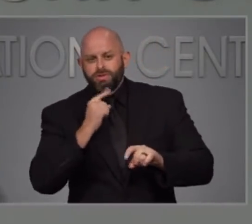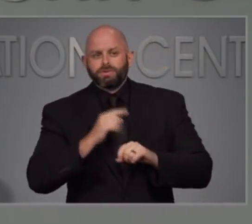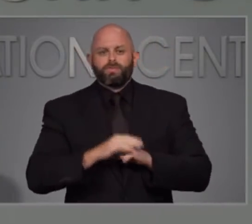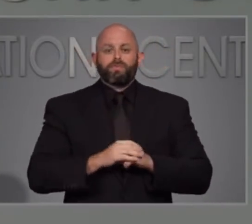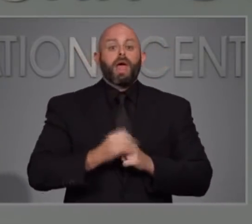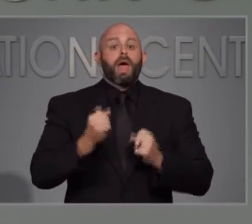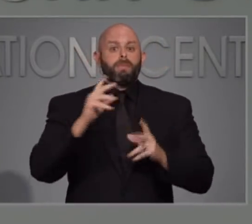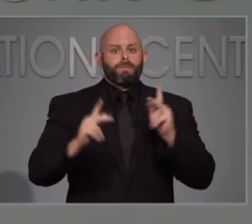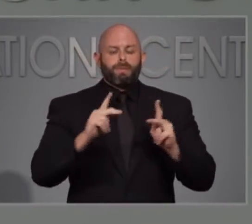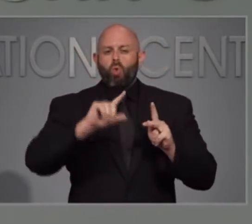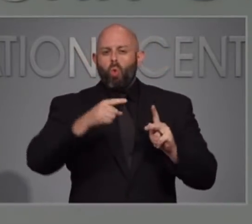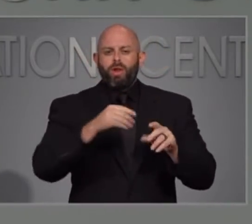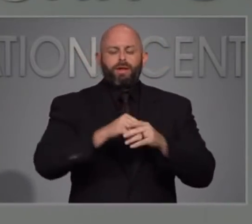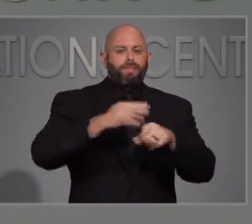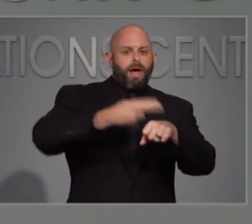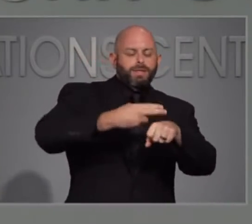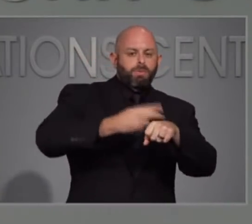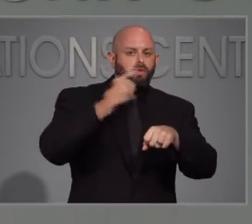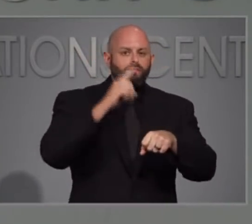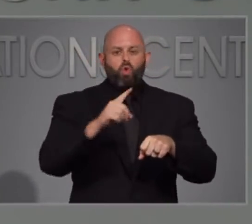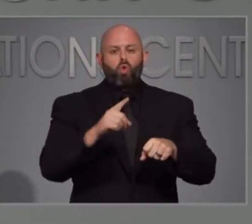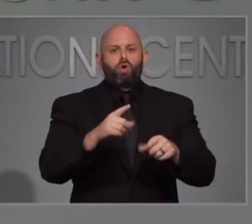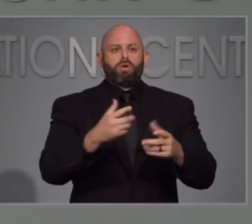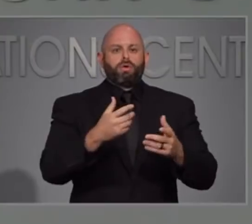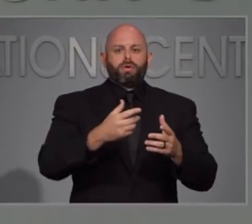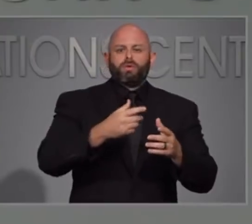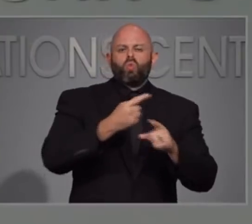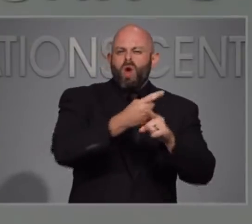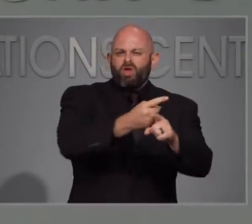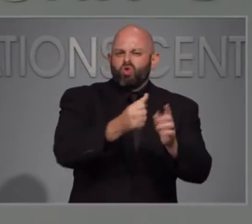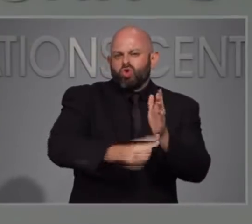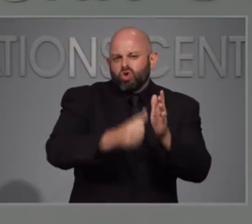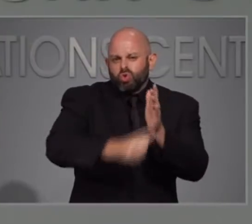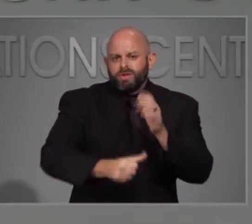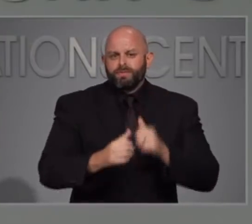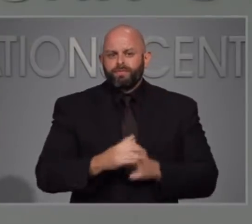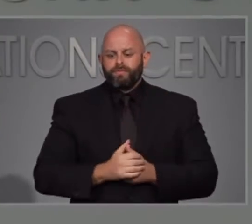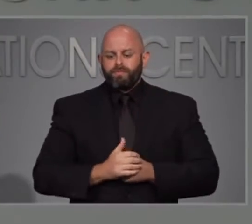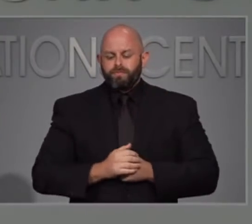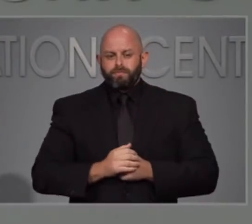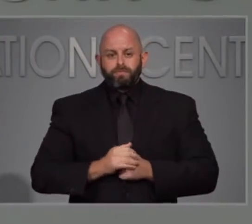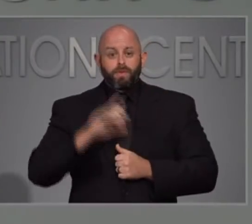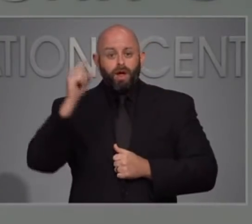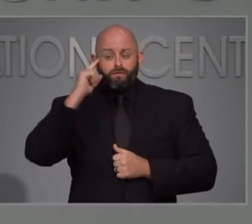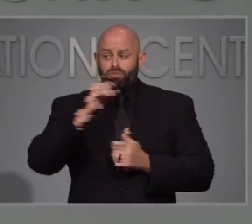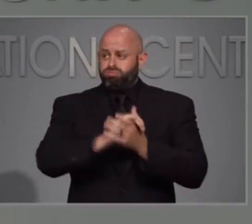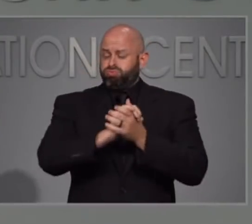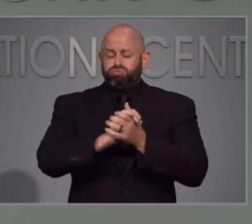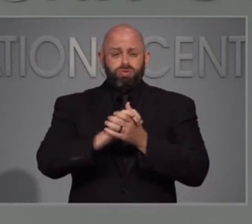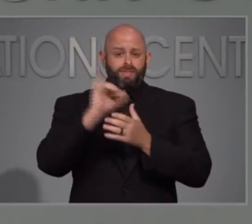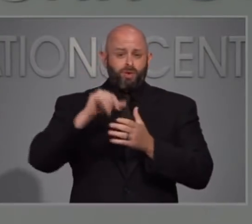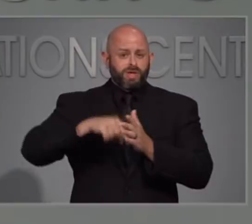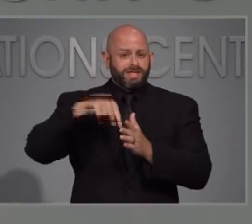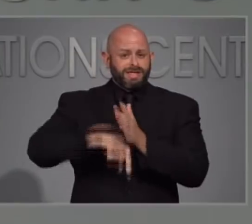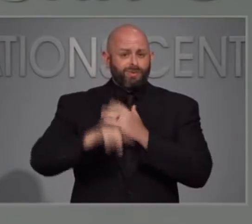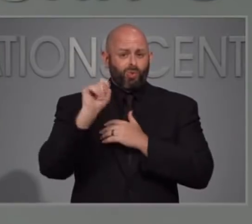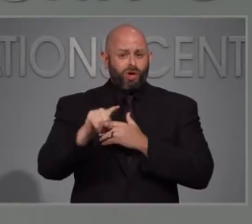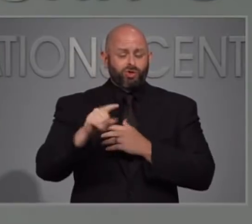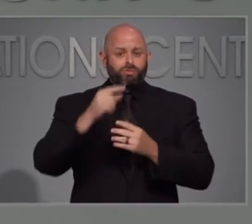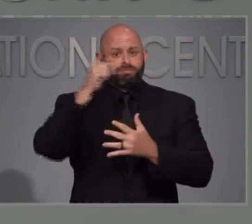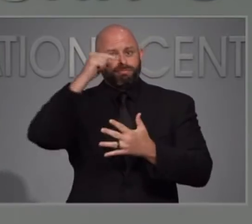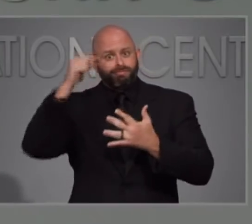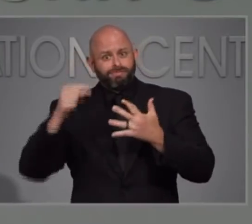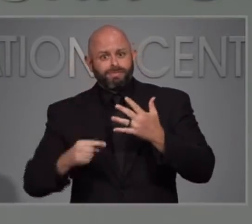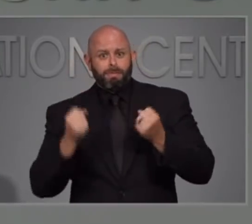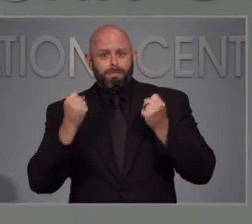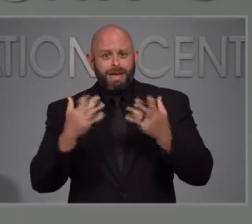you. Congratulations, you got a lot in that multi-phase question there. I would say first that